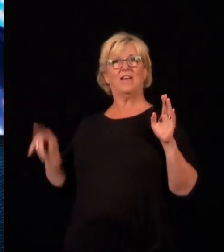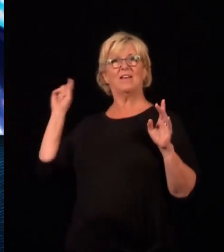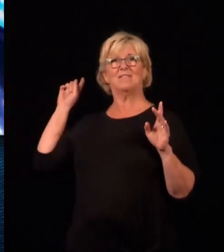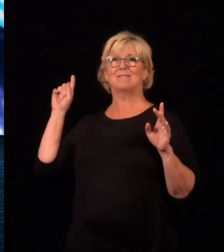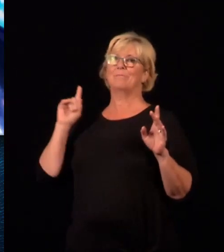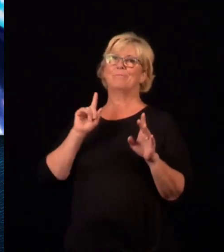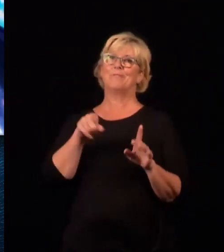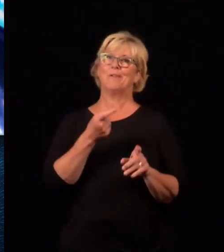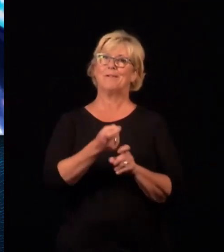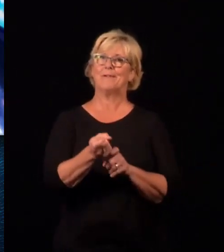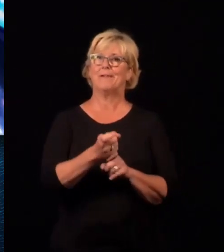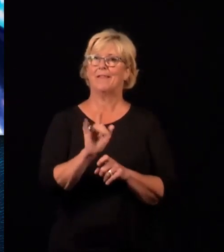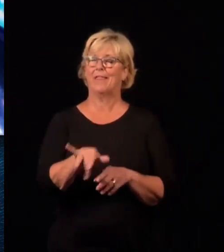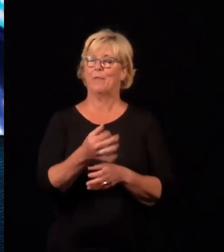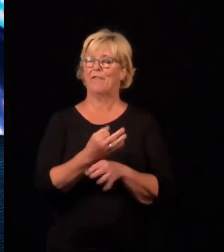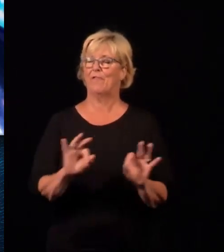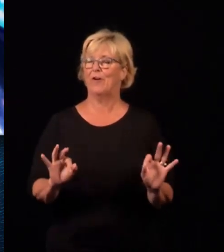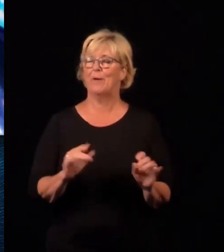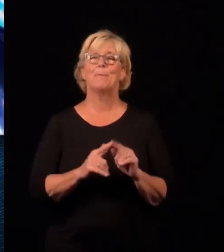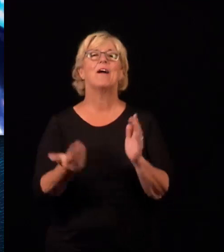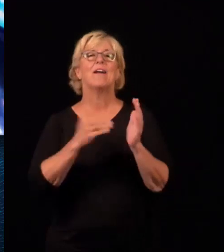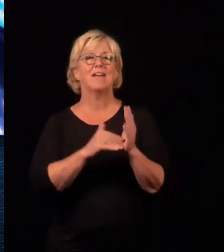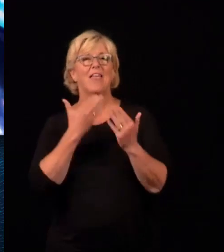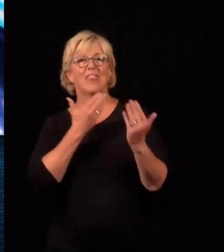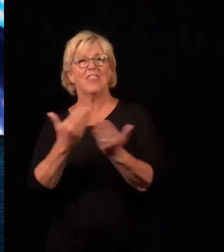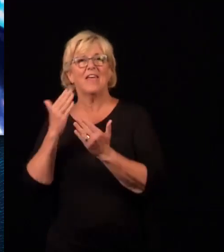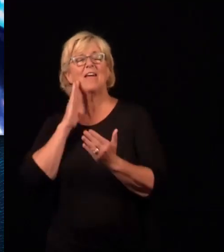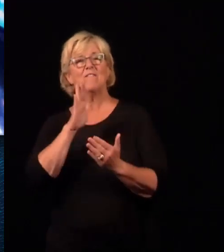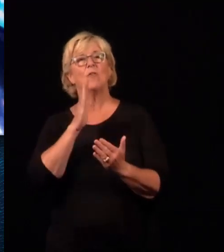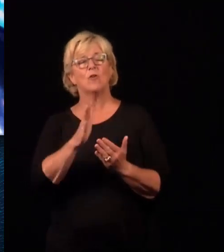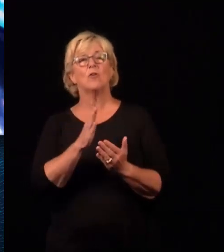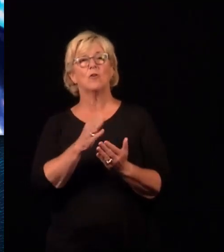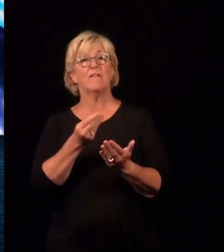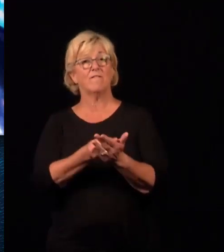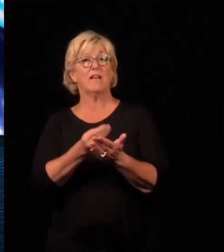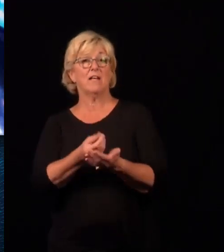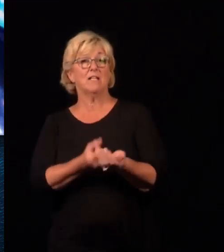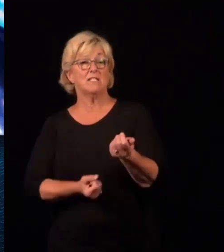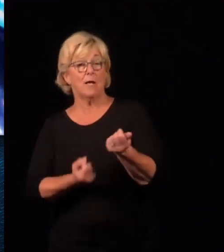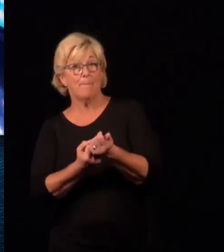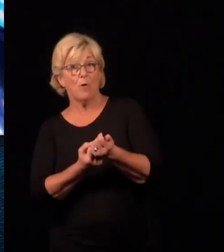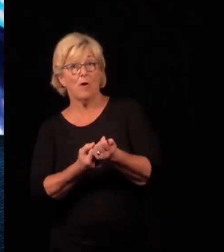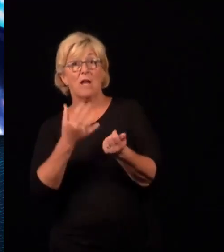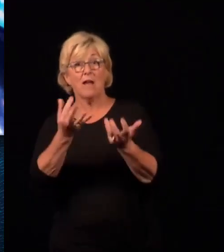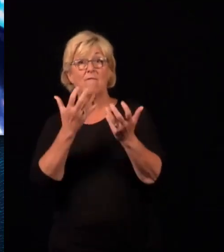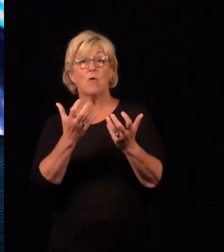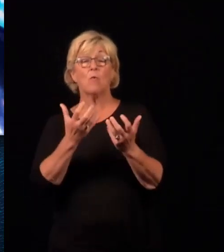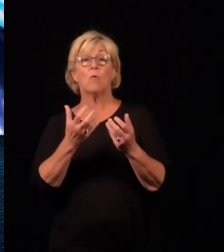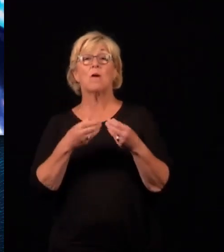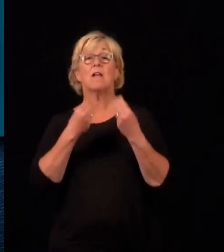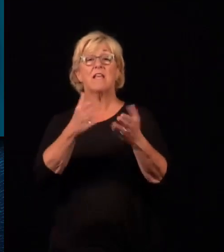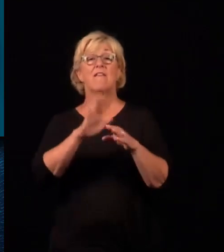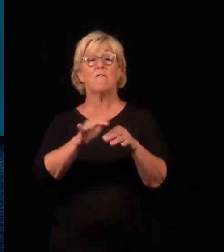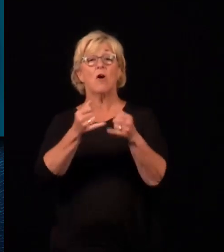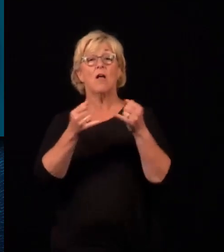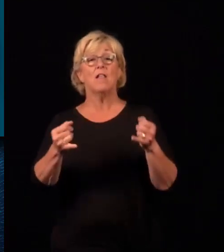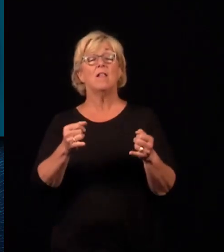I'm kidding, it was free. But again, thank you for your generous financial support. If you want to give online, please go